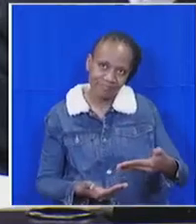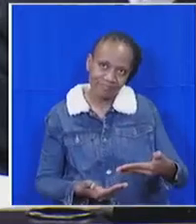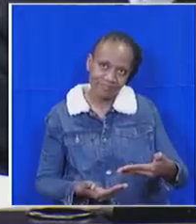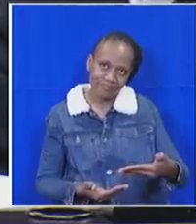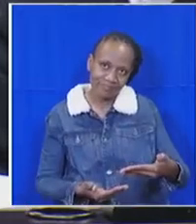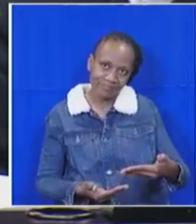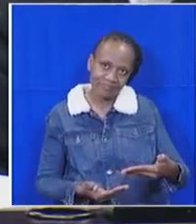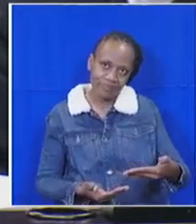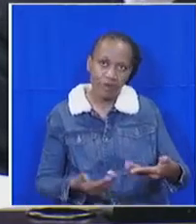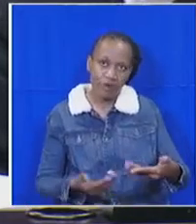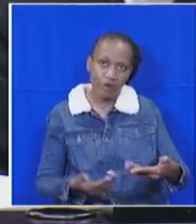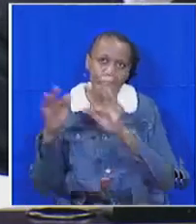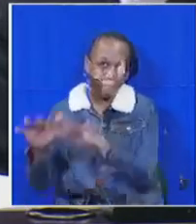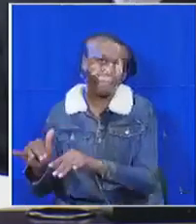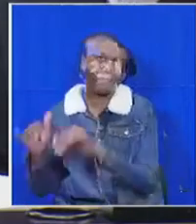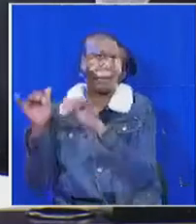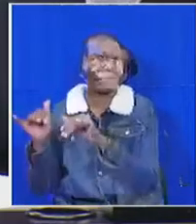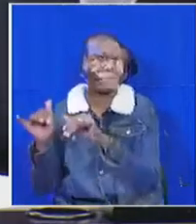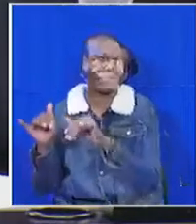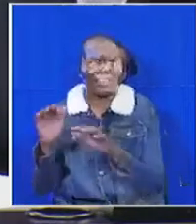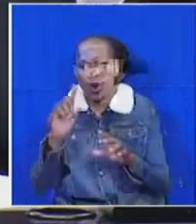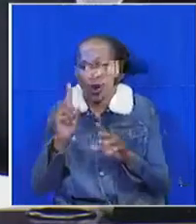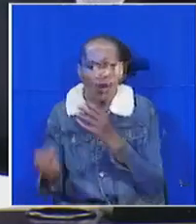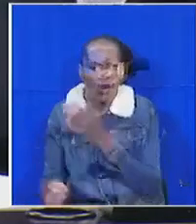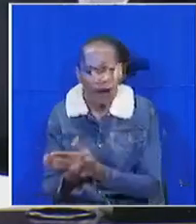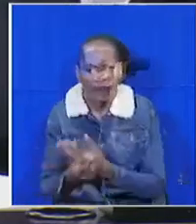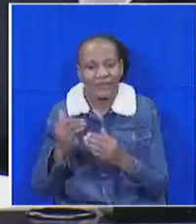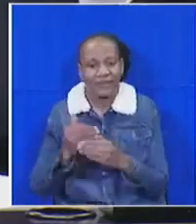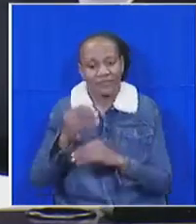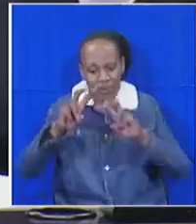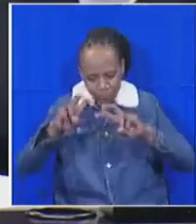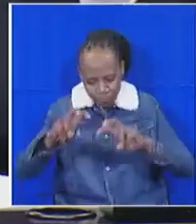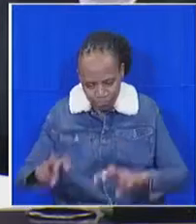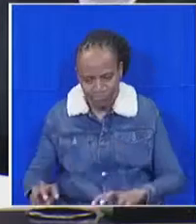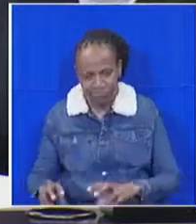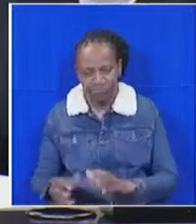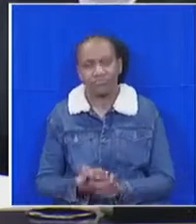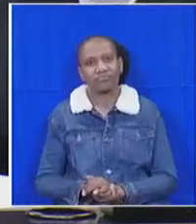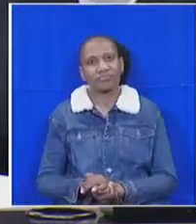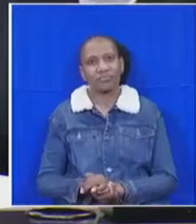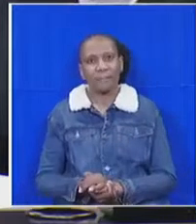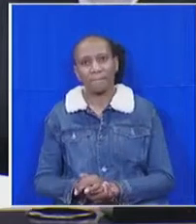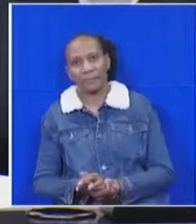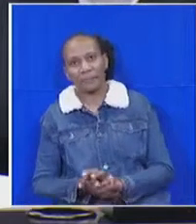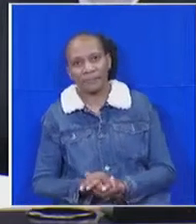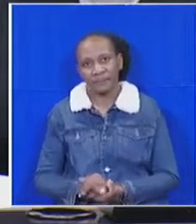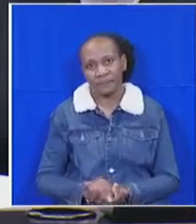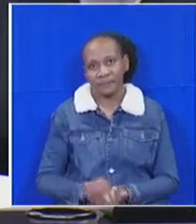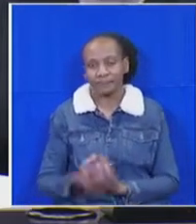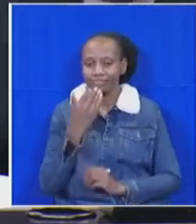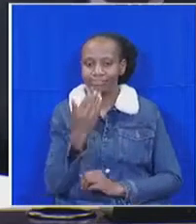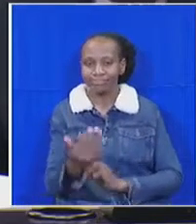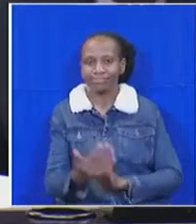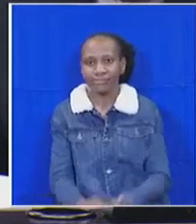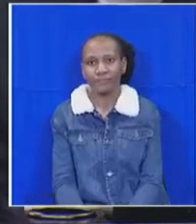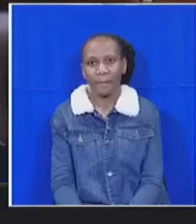our parliament on the investigation, not on the basis that the member is not a member of this House. Thank you very